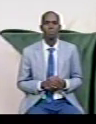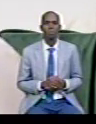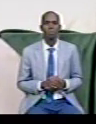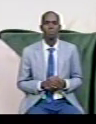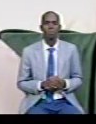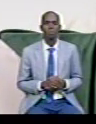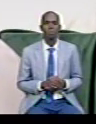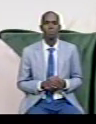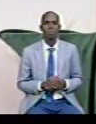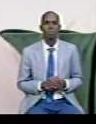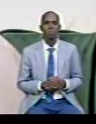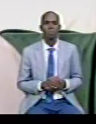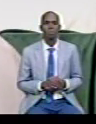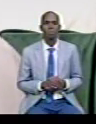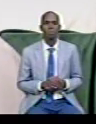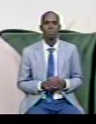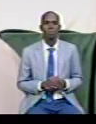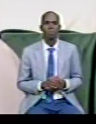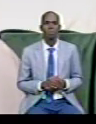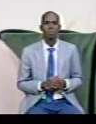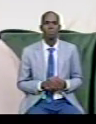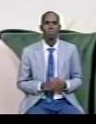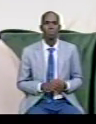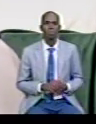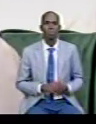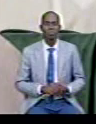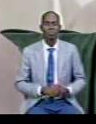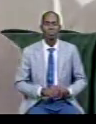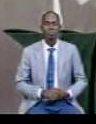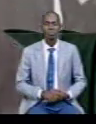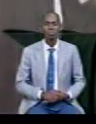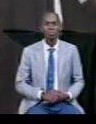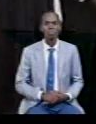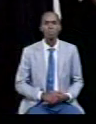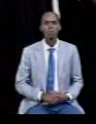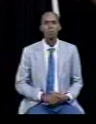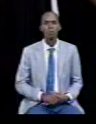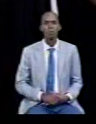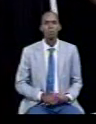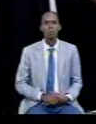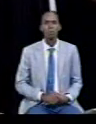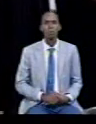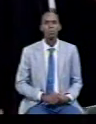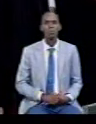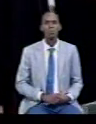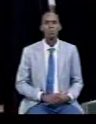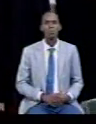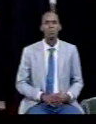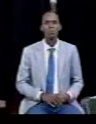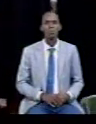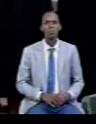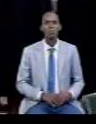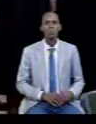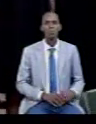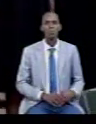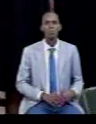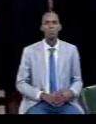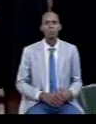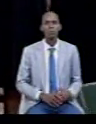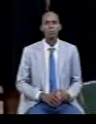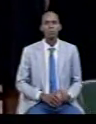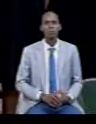beneath the flag of holiness, forever we will